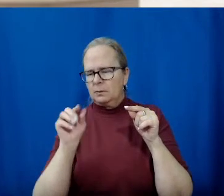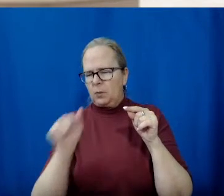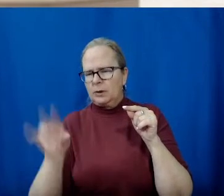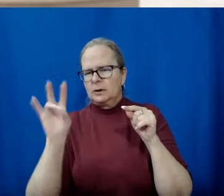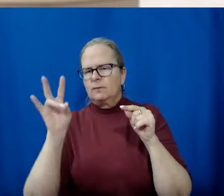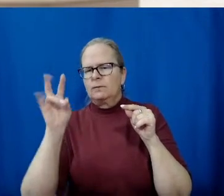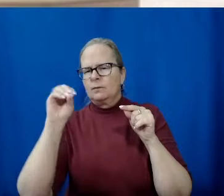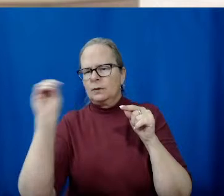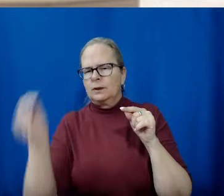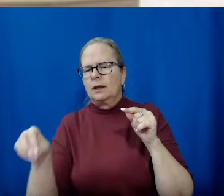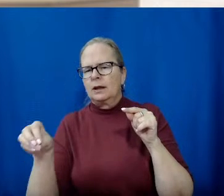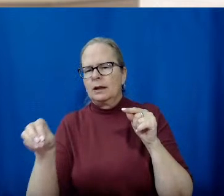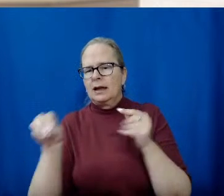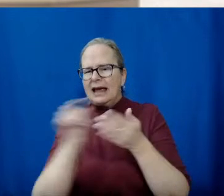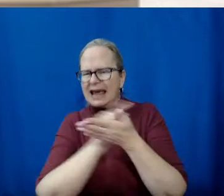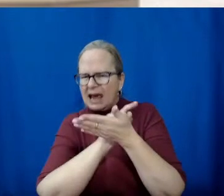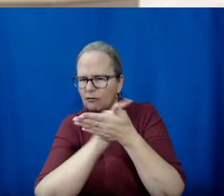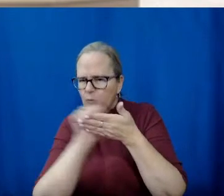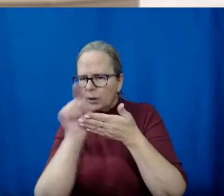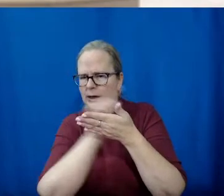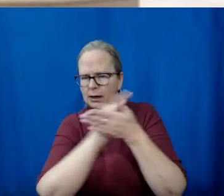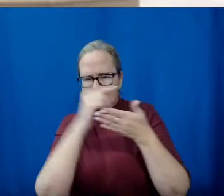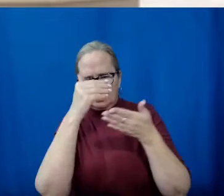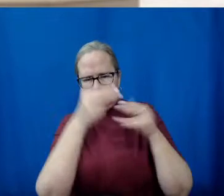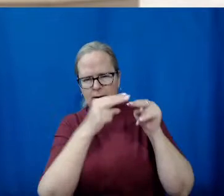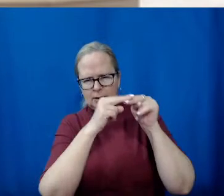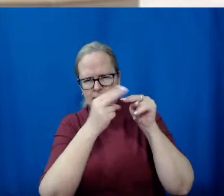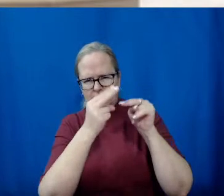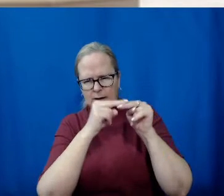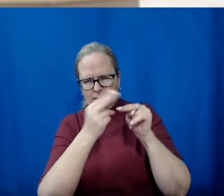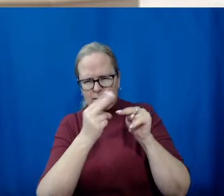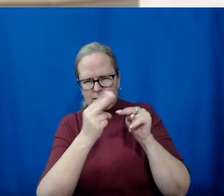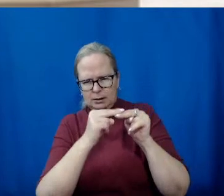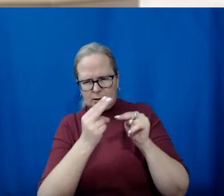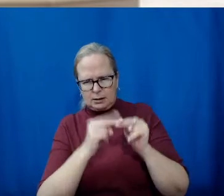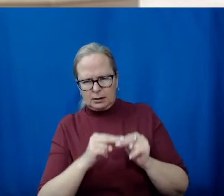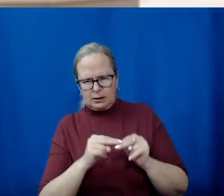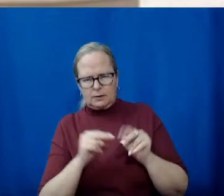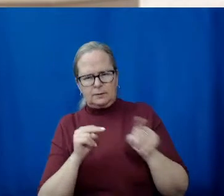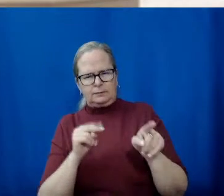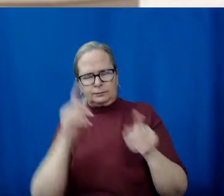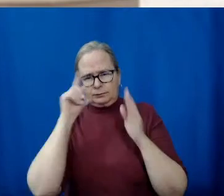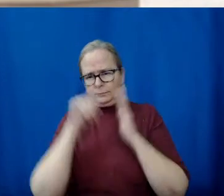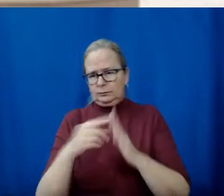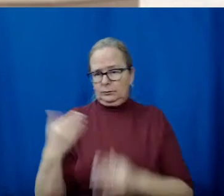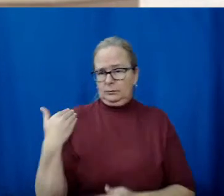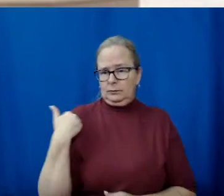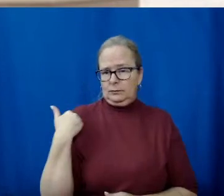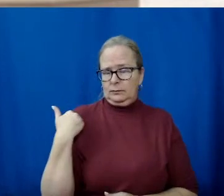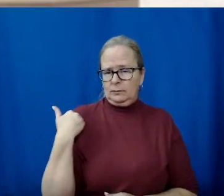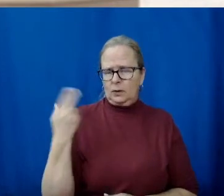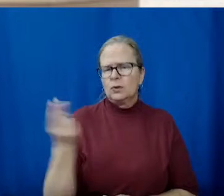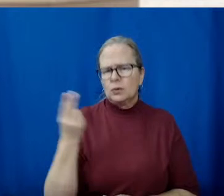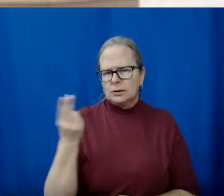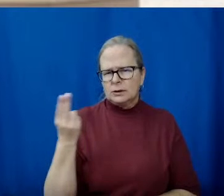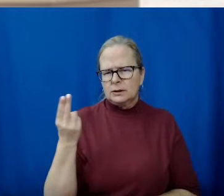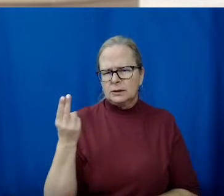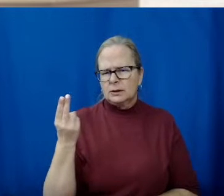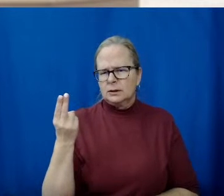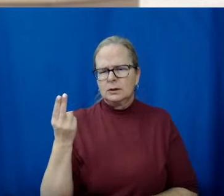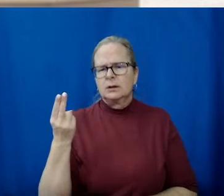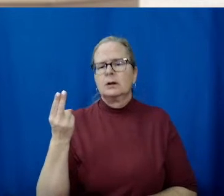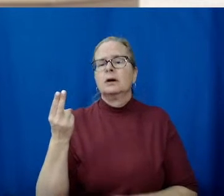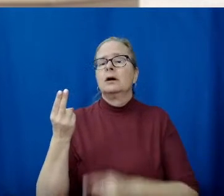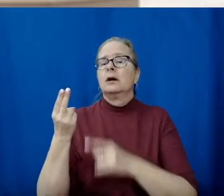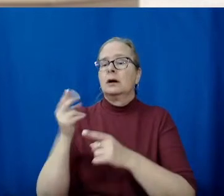I used Friday for or Thursday for the week to week comparison. And